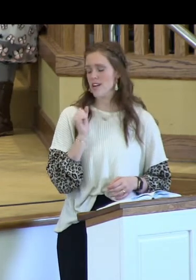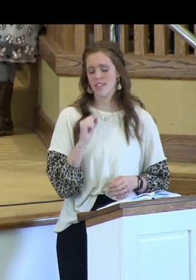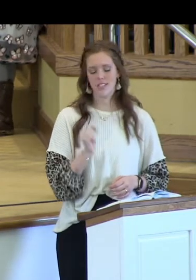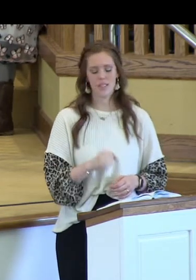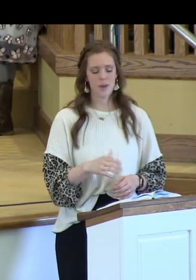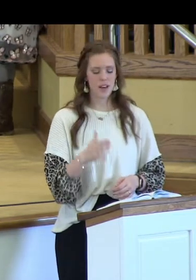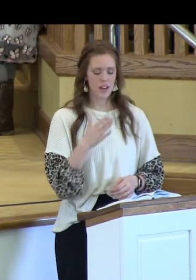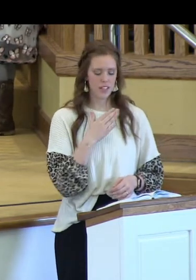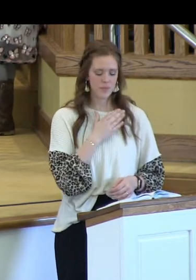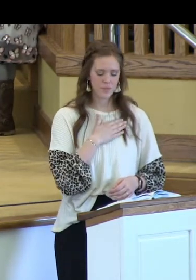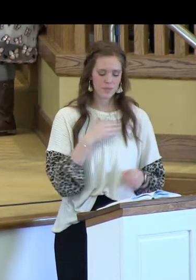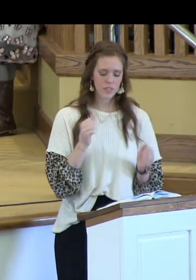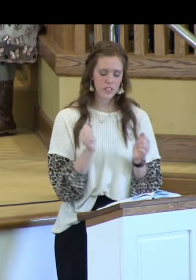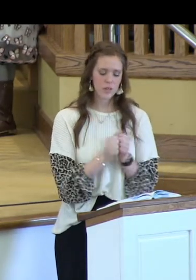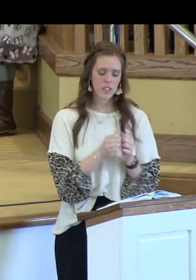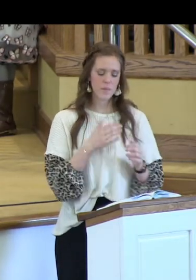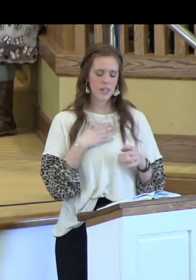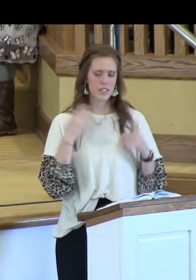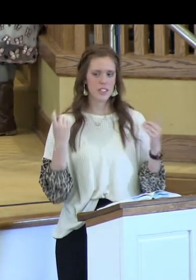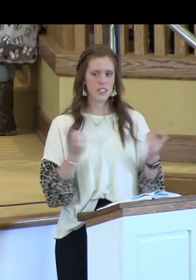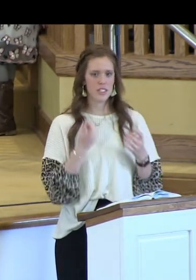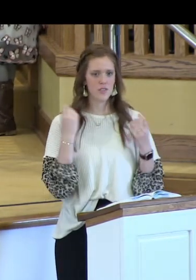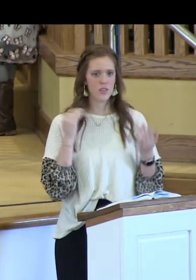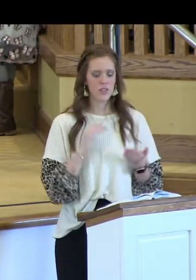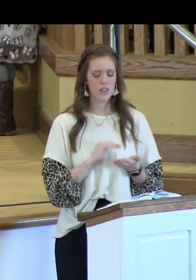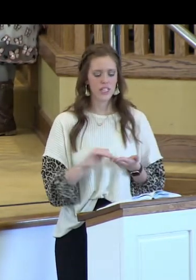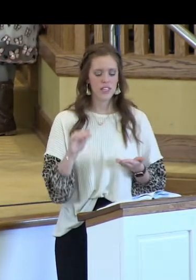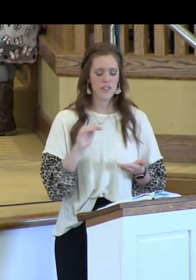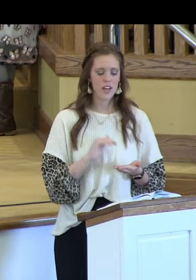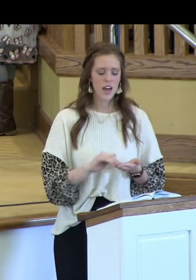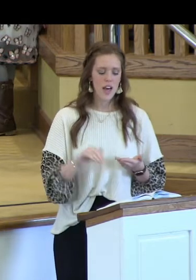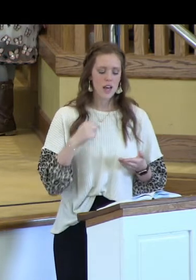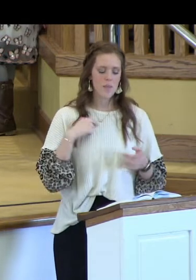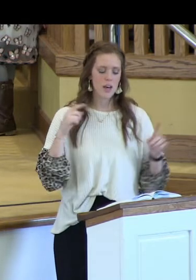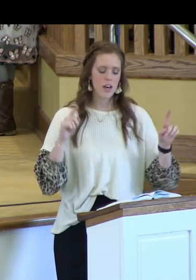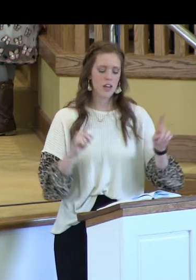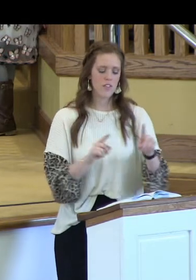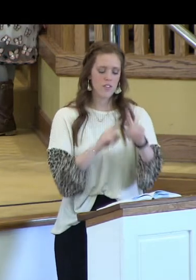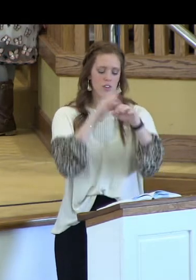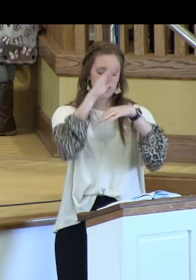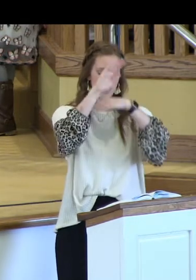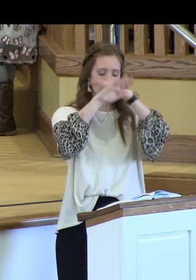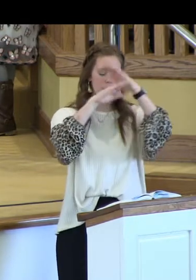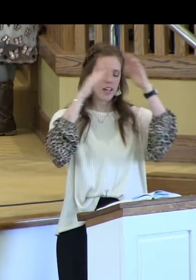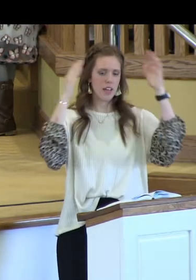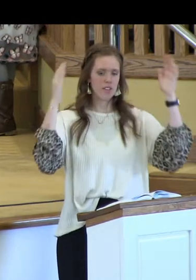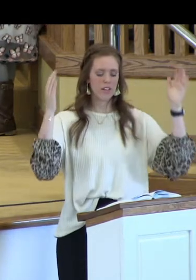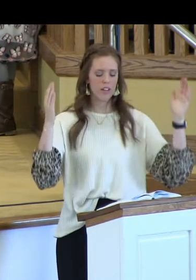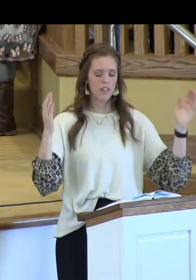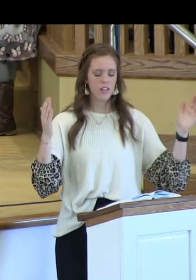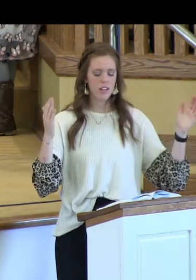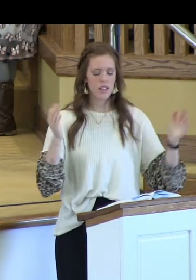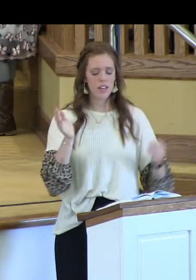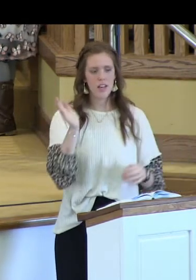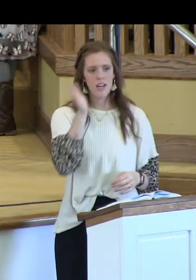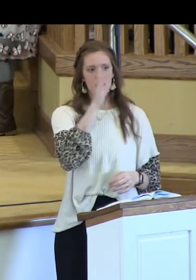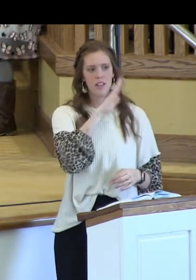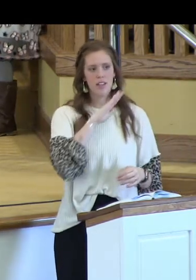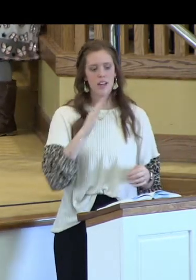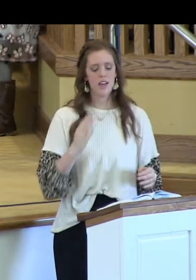oh yes, it's mine. With my sins forgiven, I am bound for